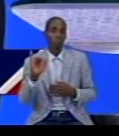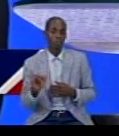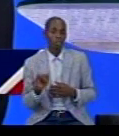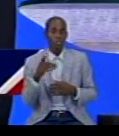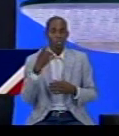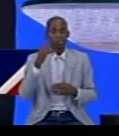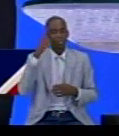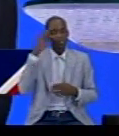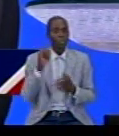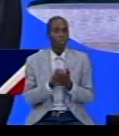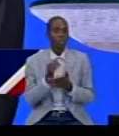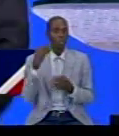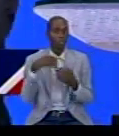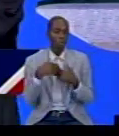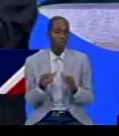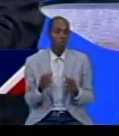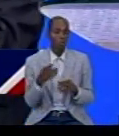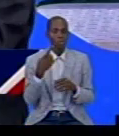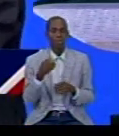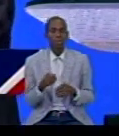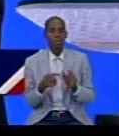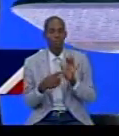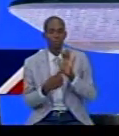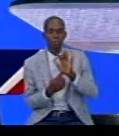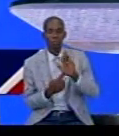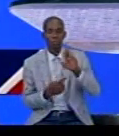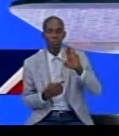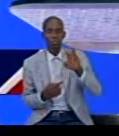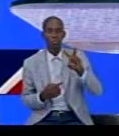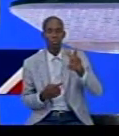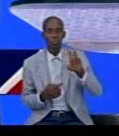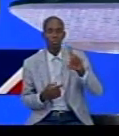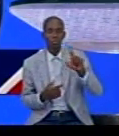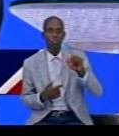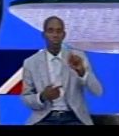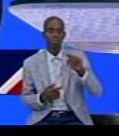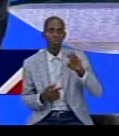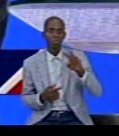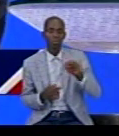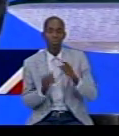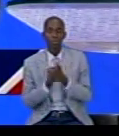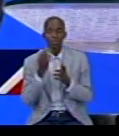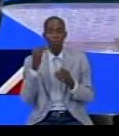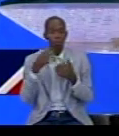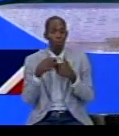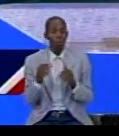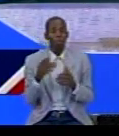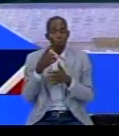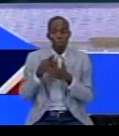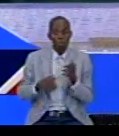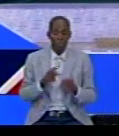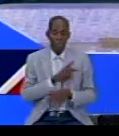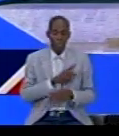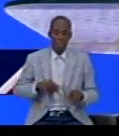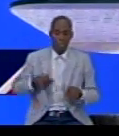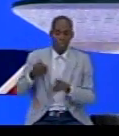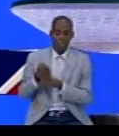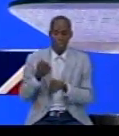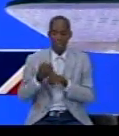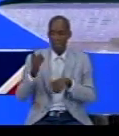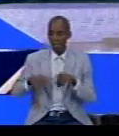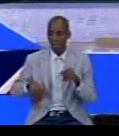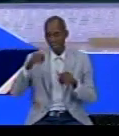the revelation that was lost. What Nebuchadnezzar had that he himself could not recover. And now